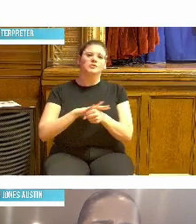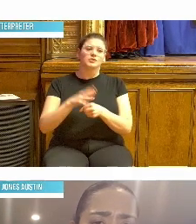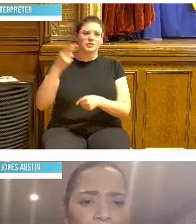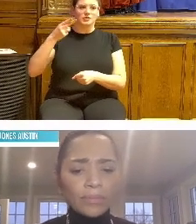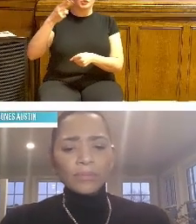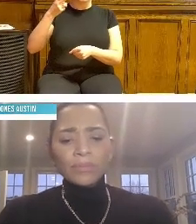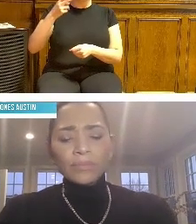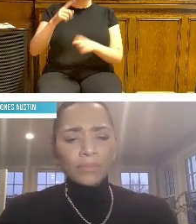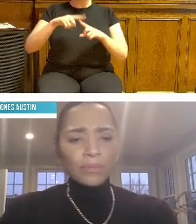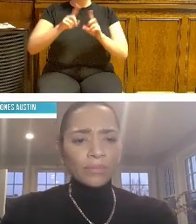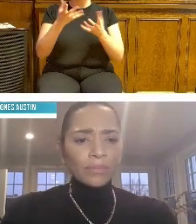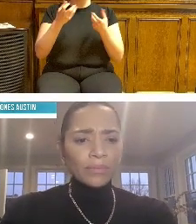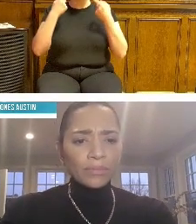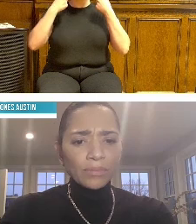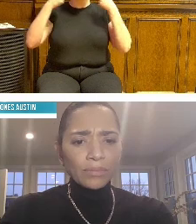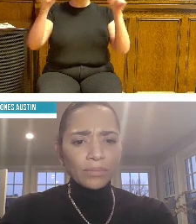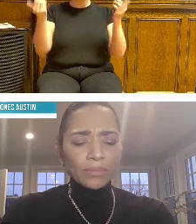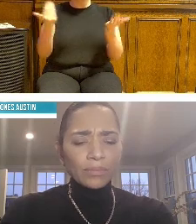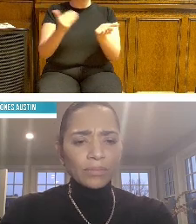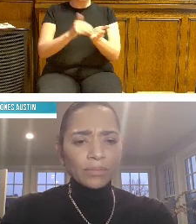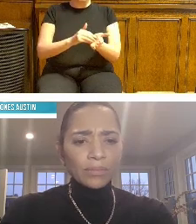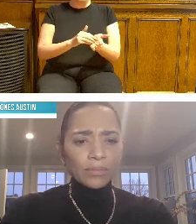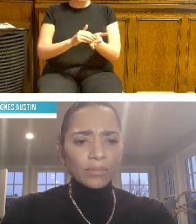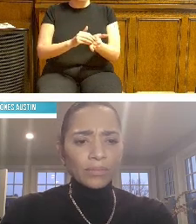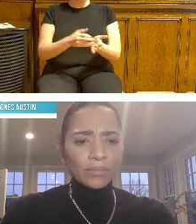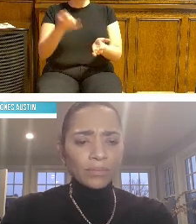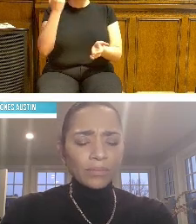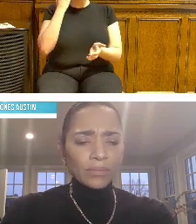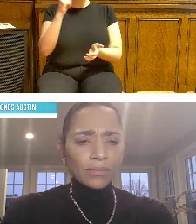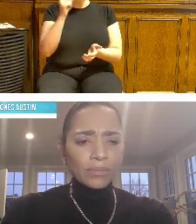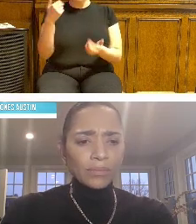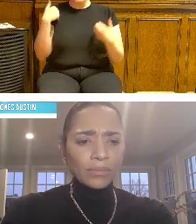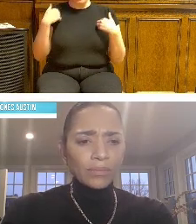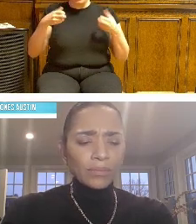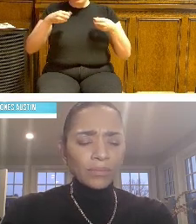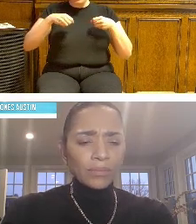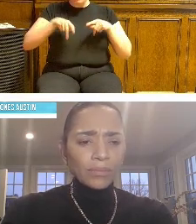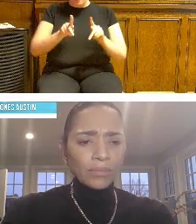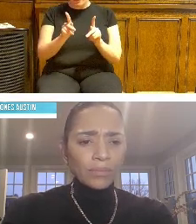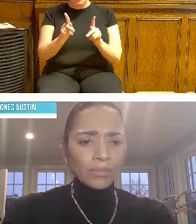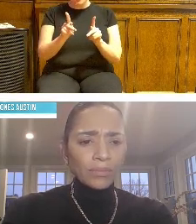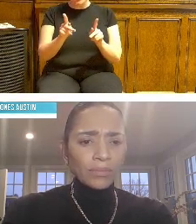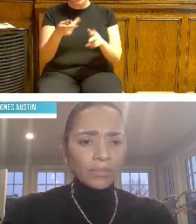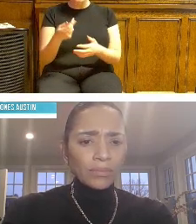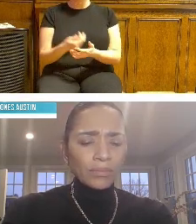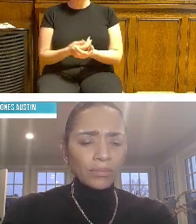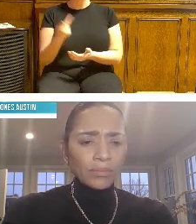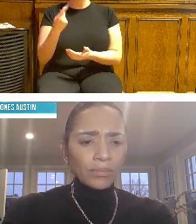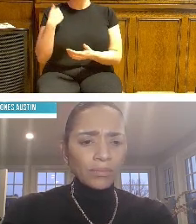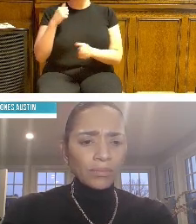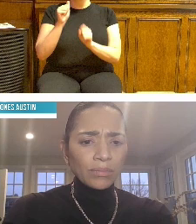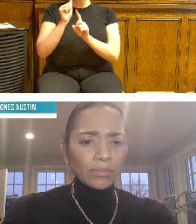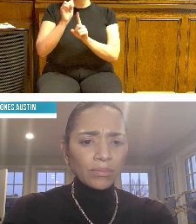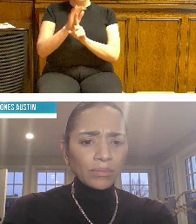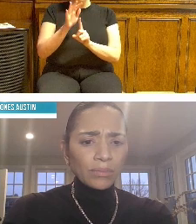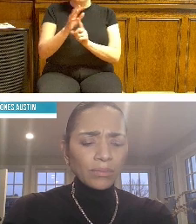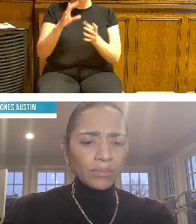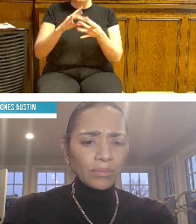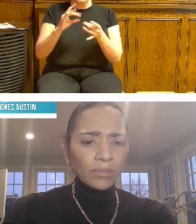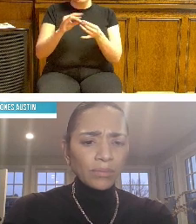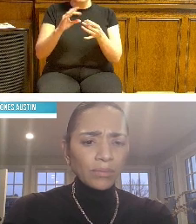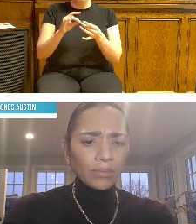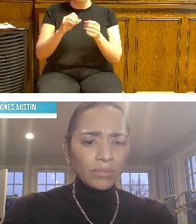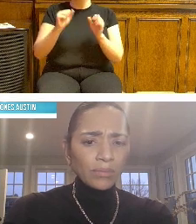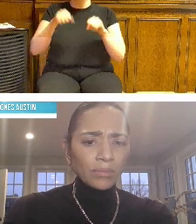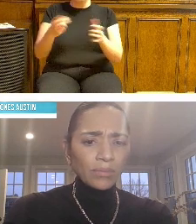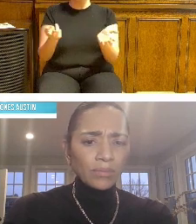an opportunity, our public comment is on its way. If you have not had an opportunity to sign up, there's still an opportunity for you to